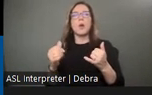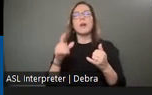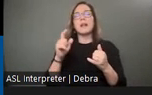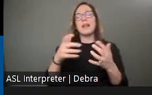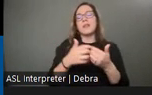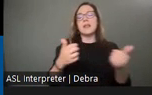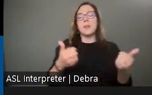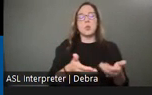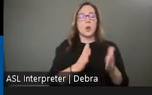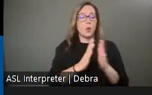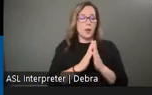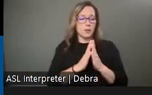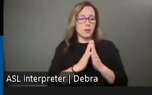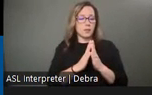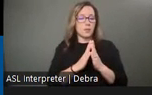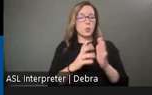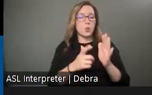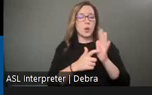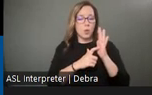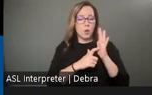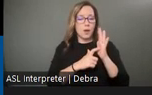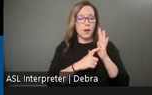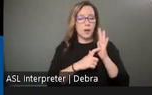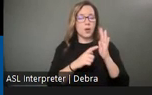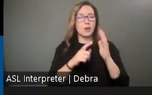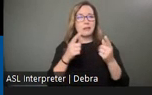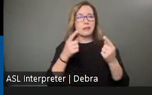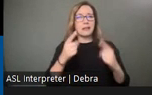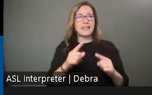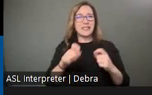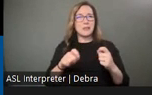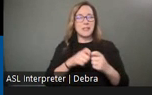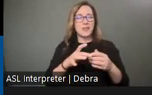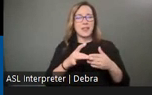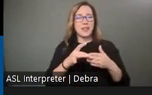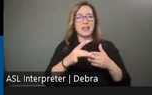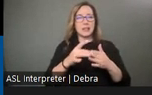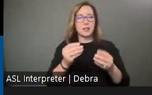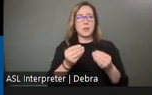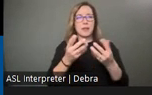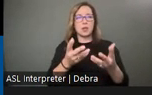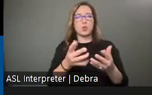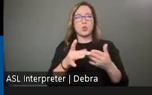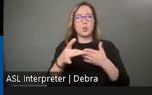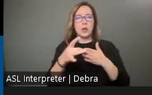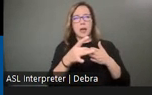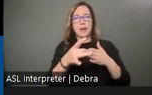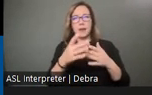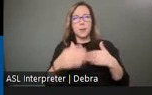request, and that will require incident-specific guidance to be issued to guide those operations.